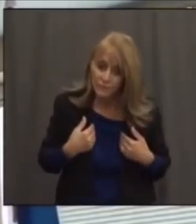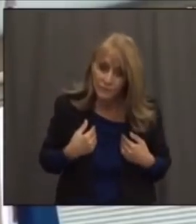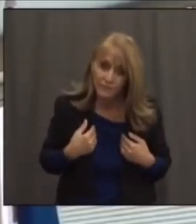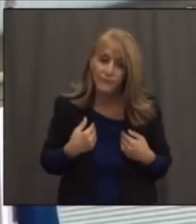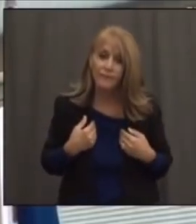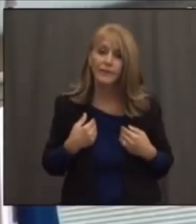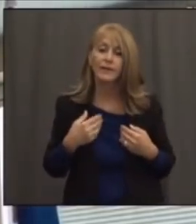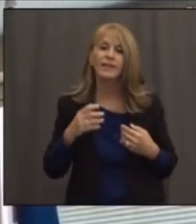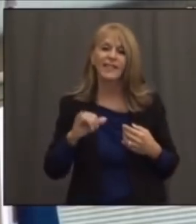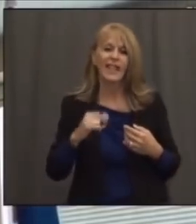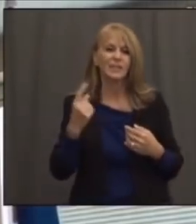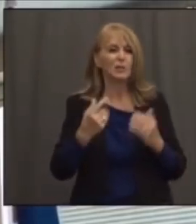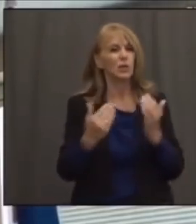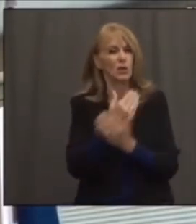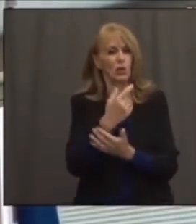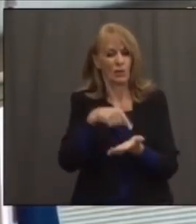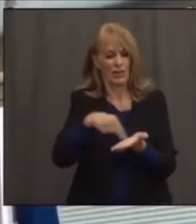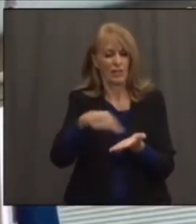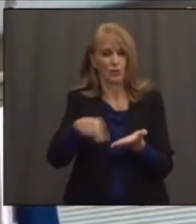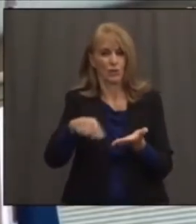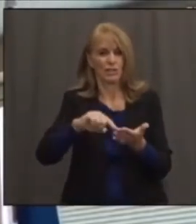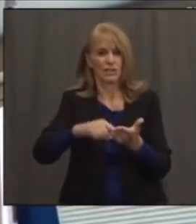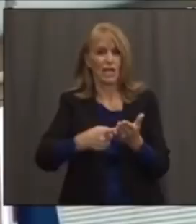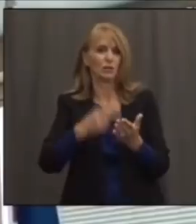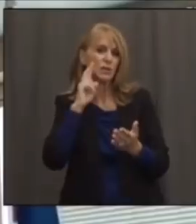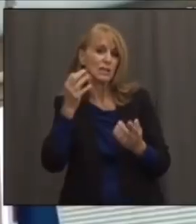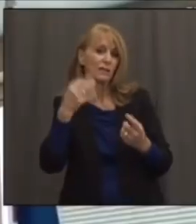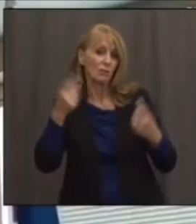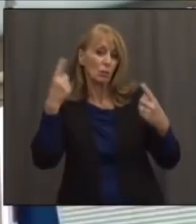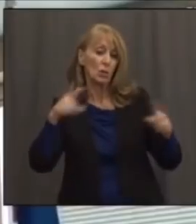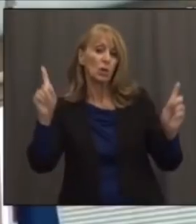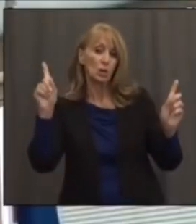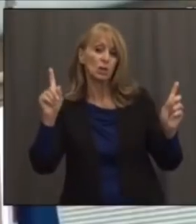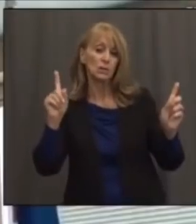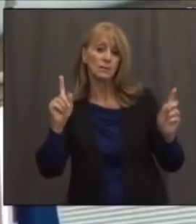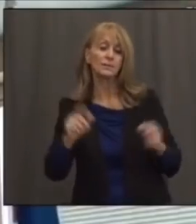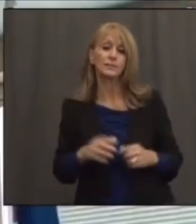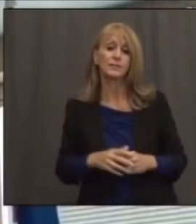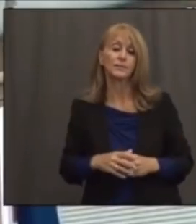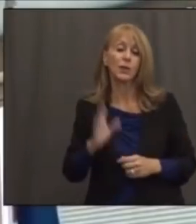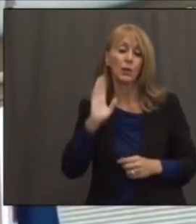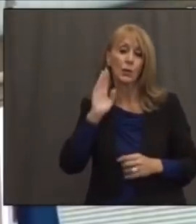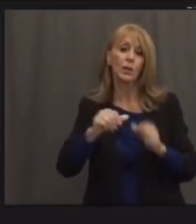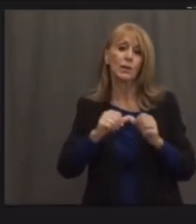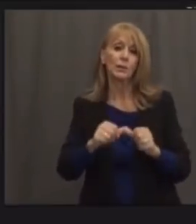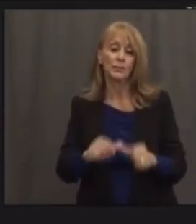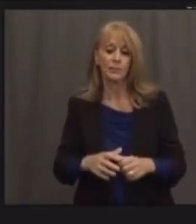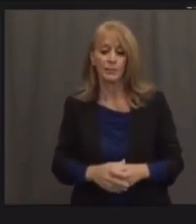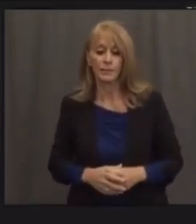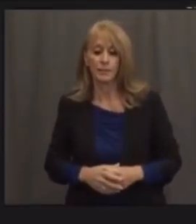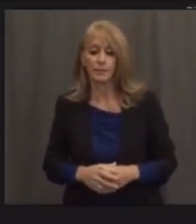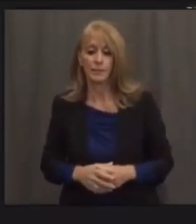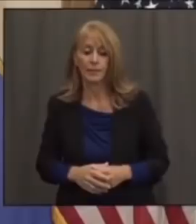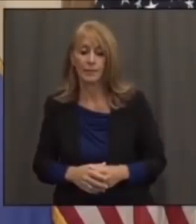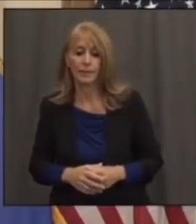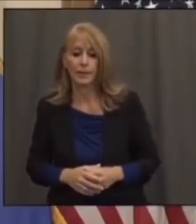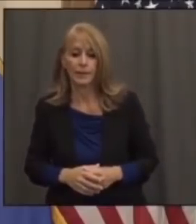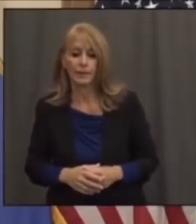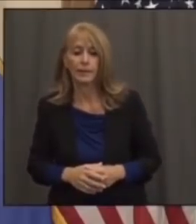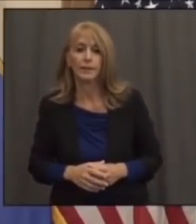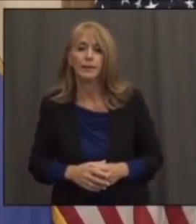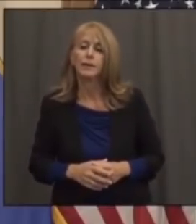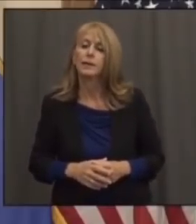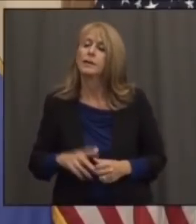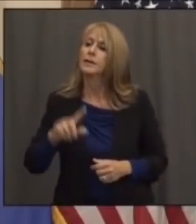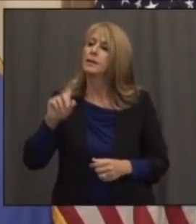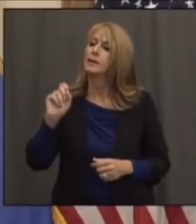a new process that we just started this week, and we'll see how that works and then keep on innovating after that. And Dr. Gottlieb, I have to put the question to